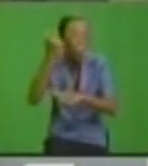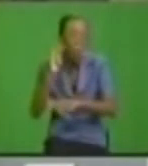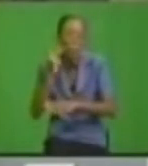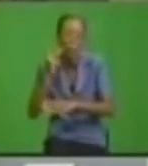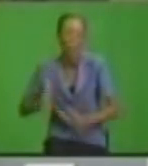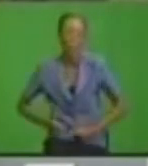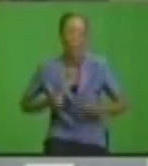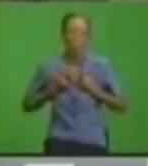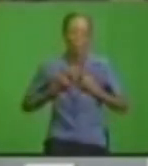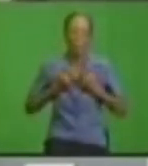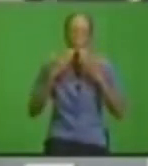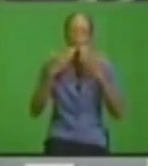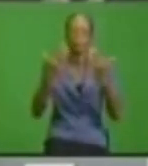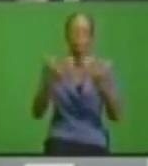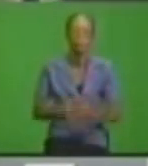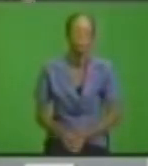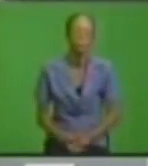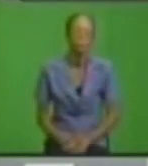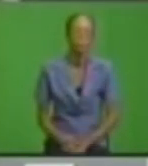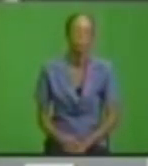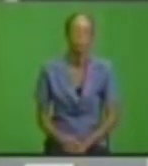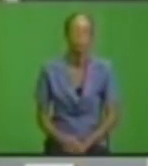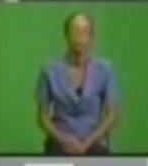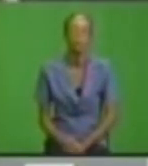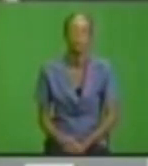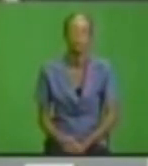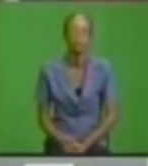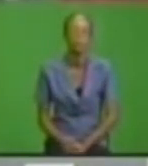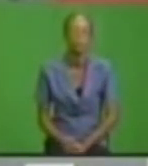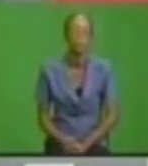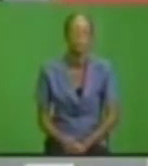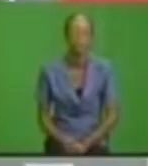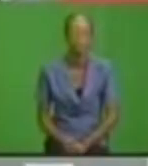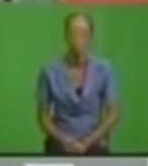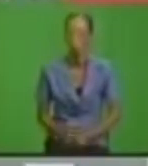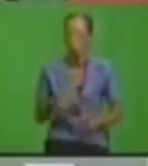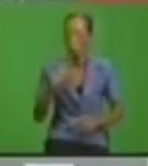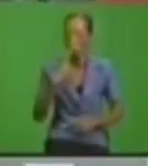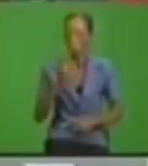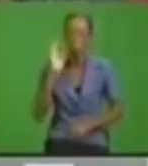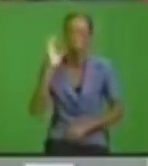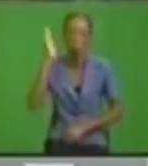it. Thank you. Excellency Anthony Thomas.